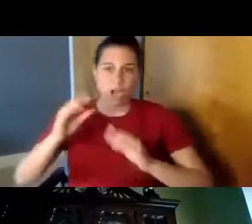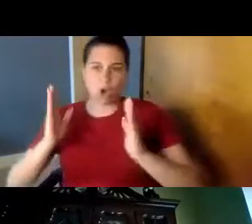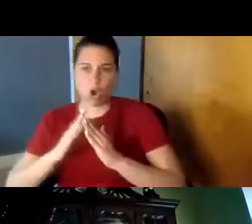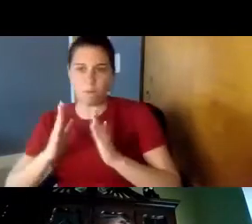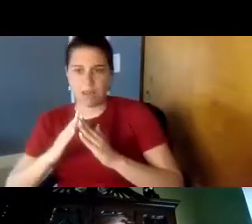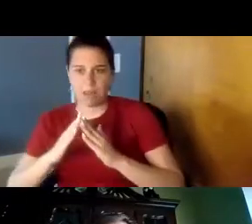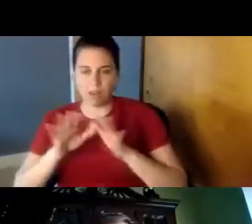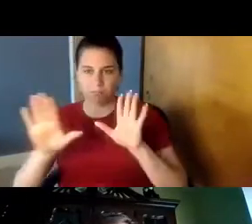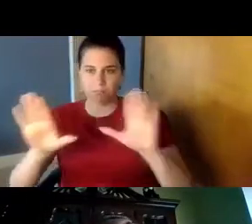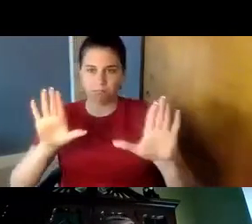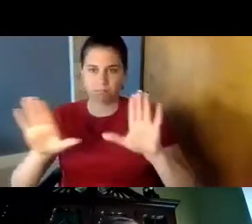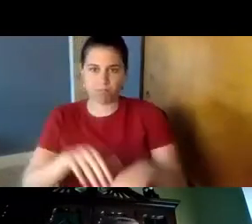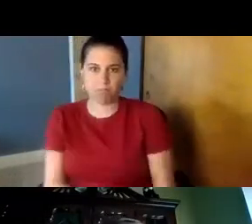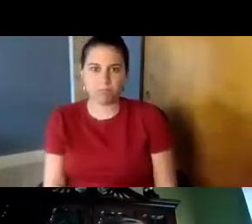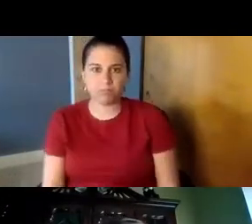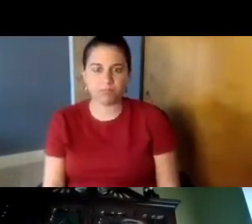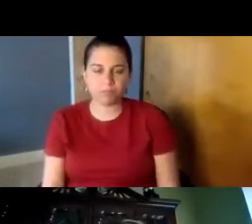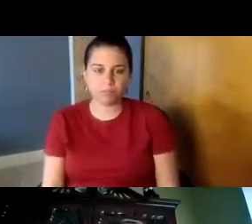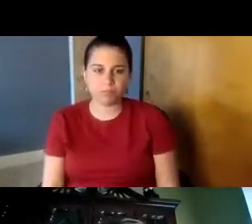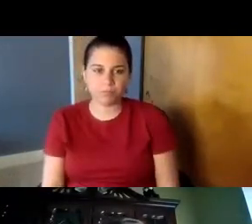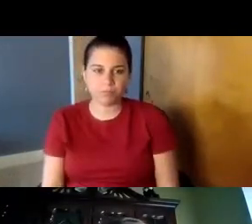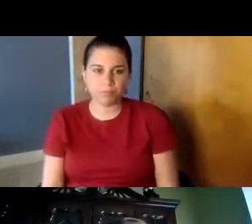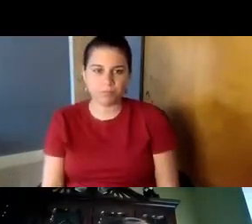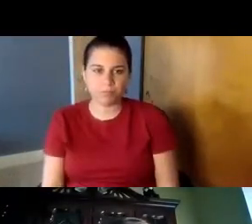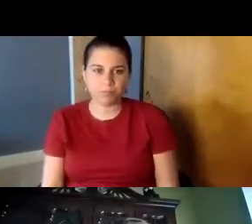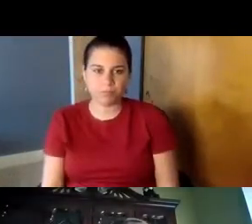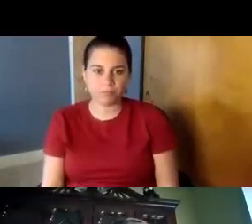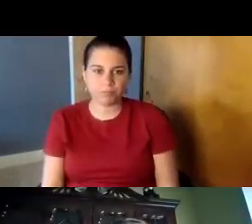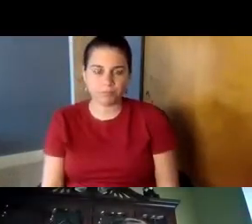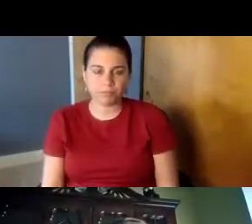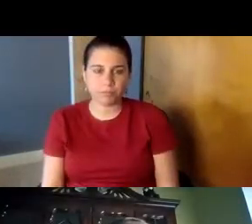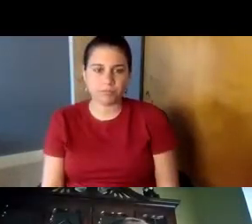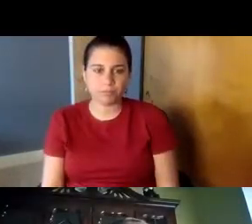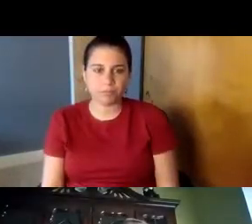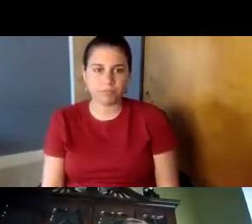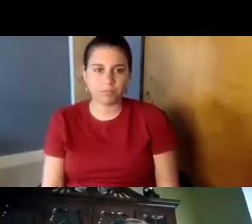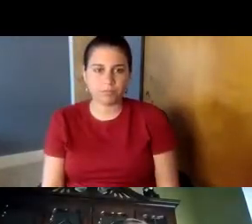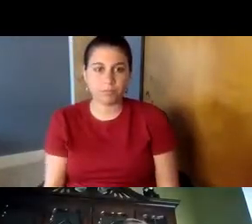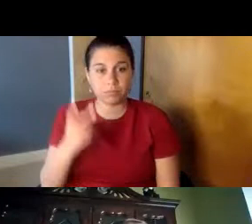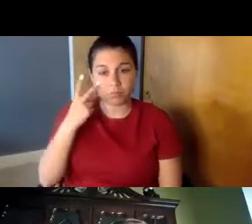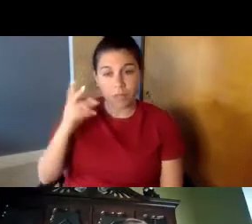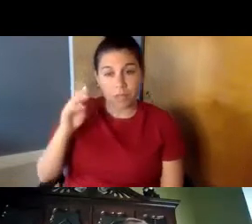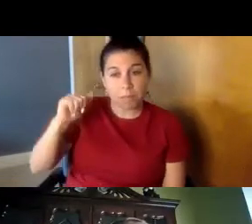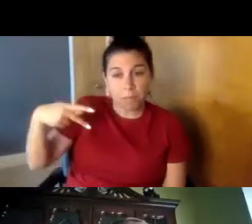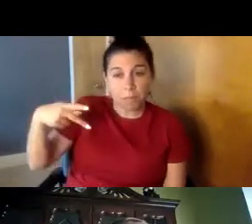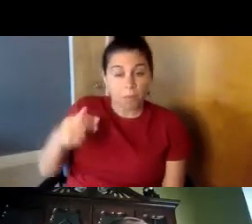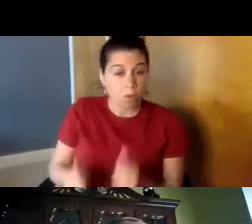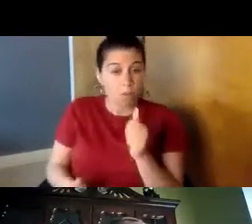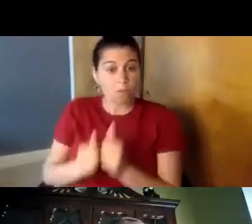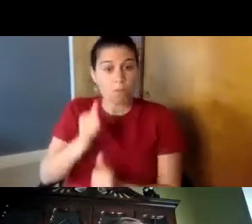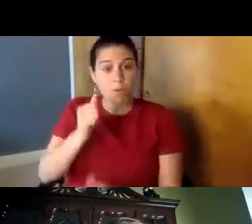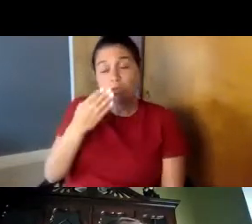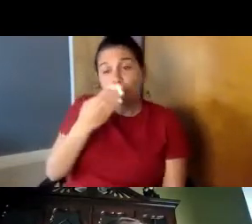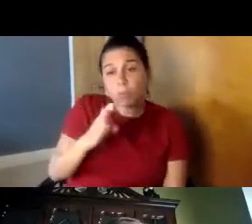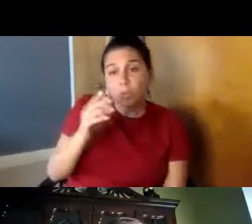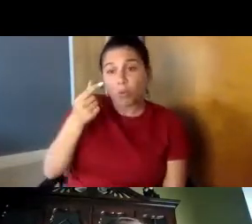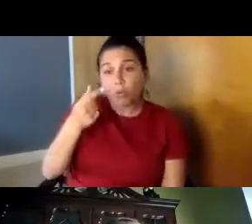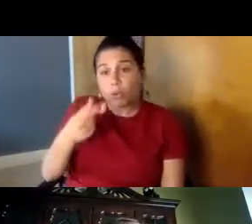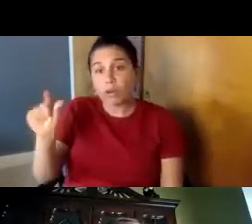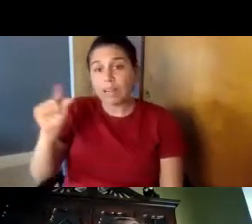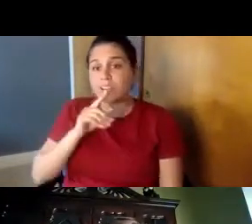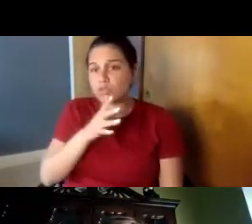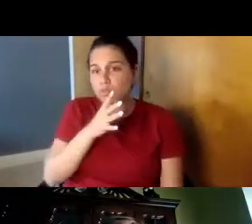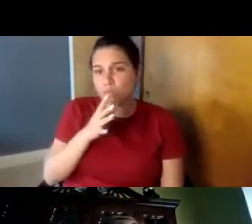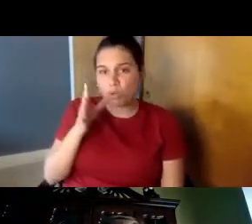area. You can see here on this map that most of our catchment area in the blue and green is rural, so about 70%